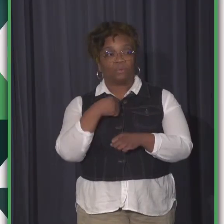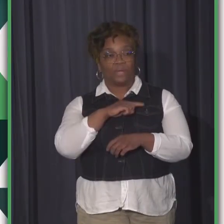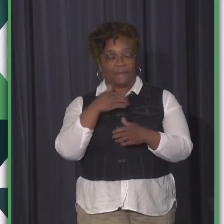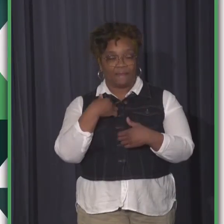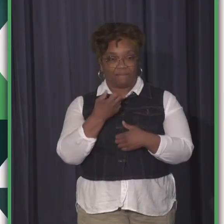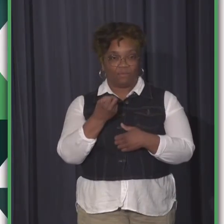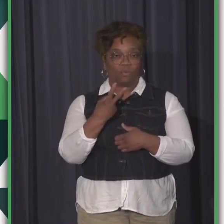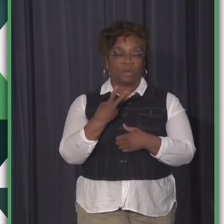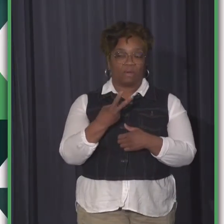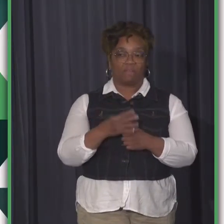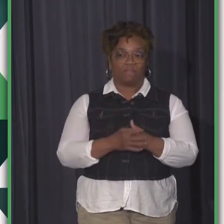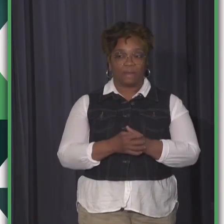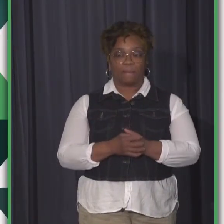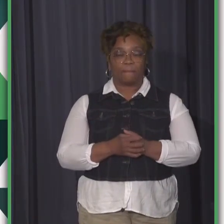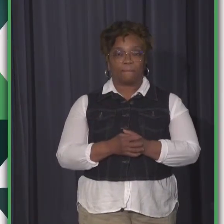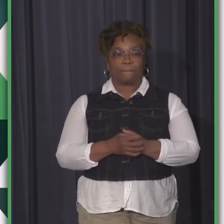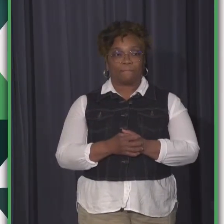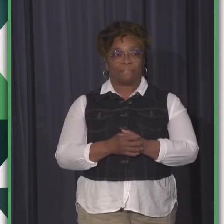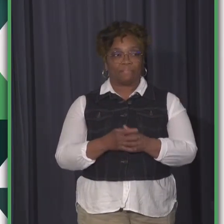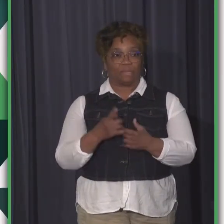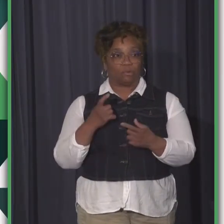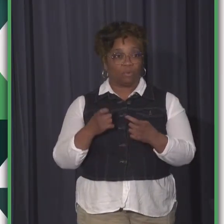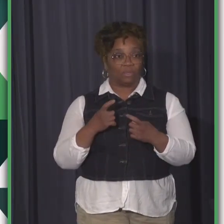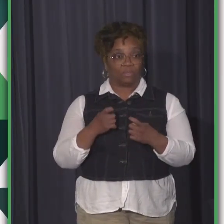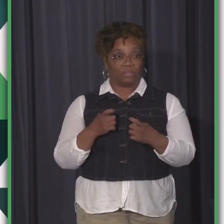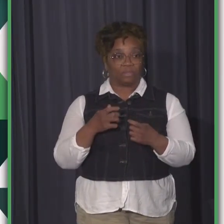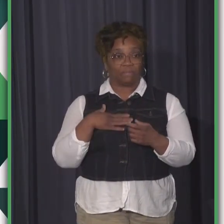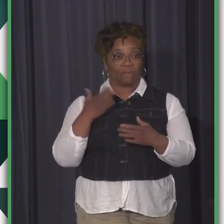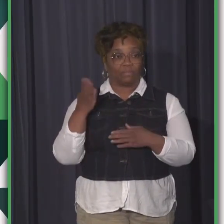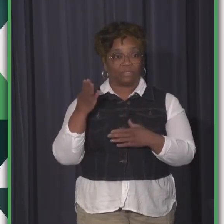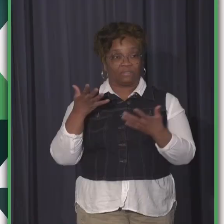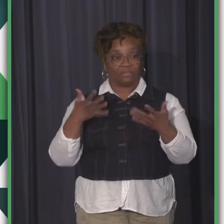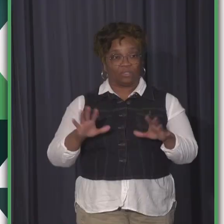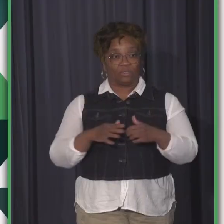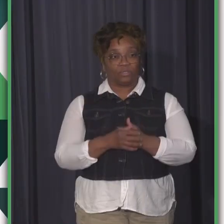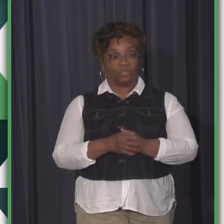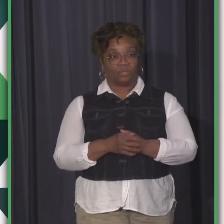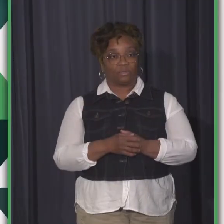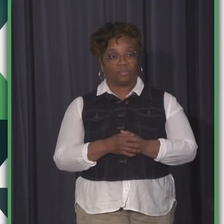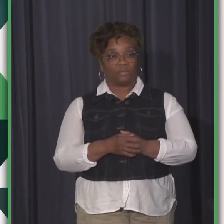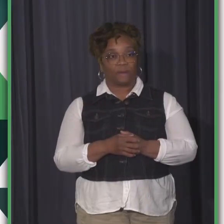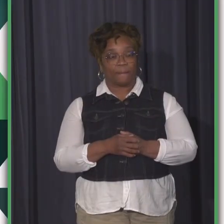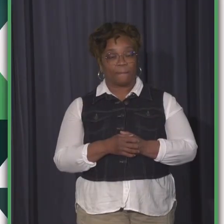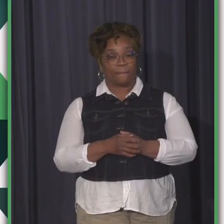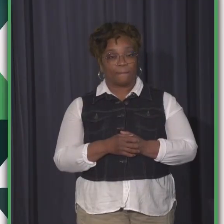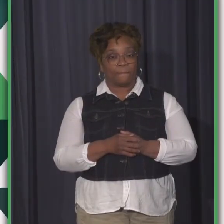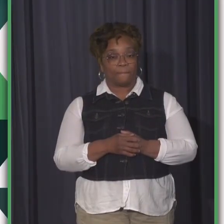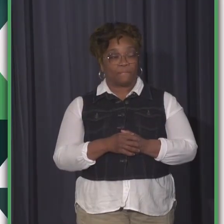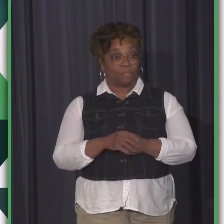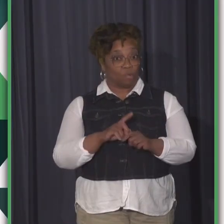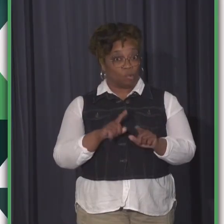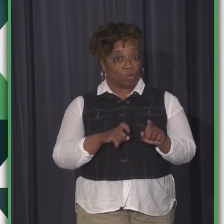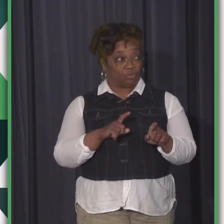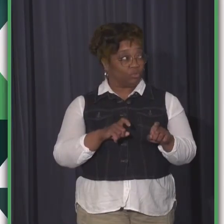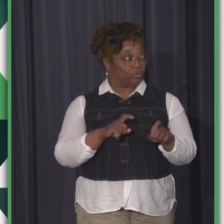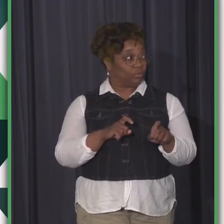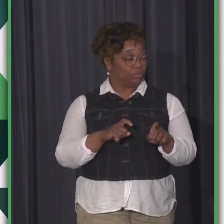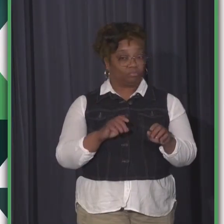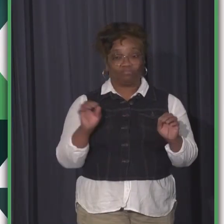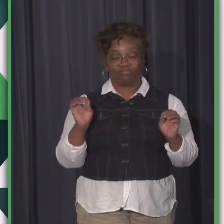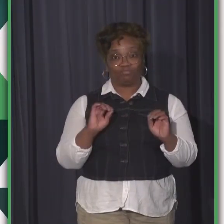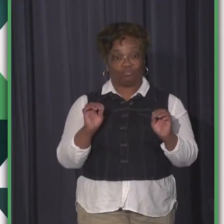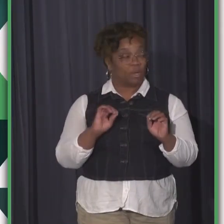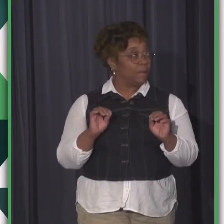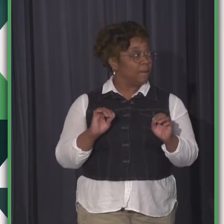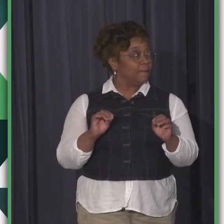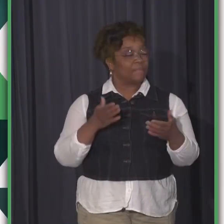12. Pending any questions, that concludes my presentation. Any questions, commissioners? There being no